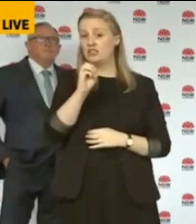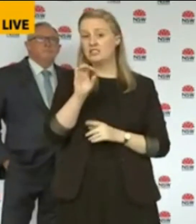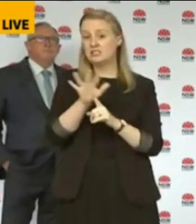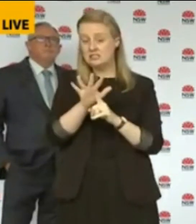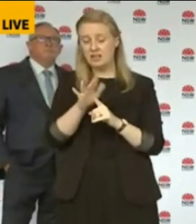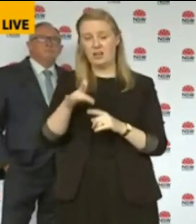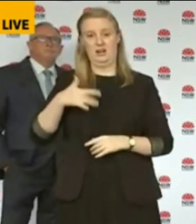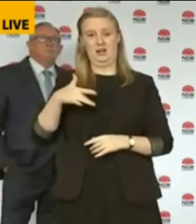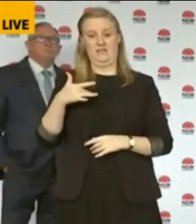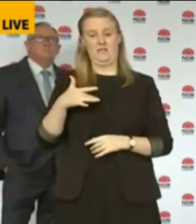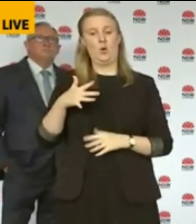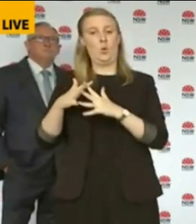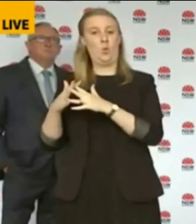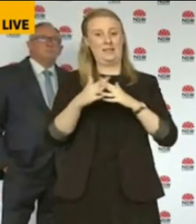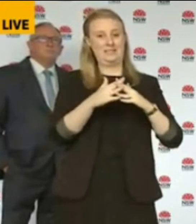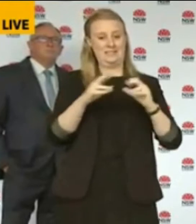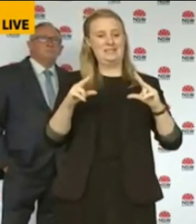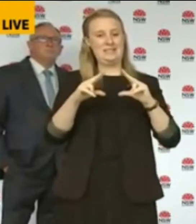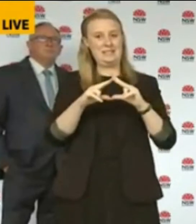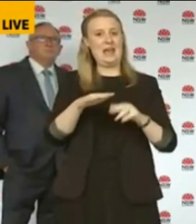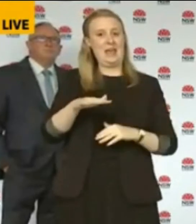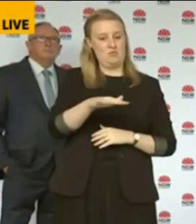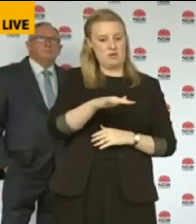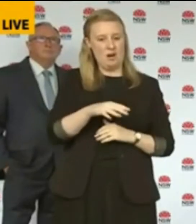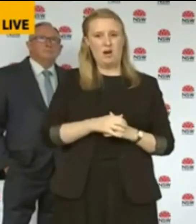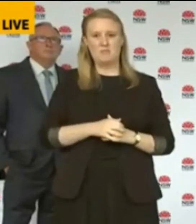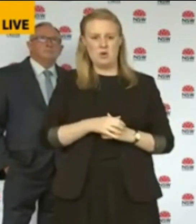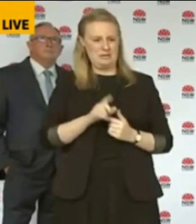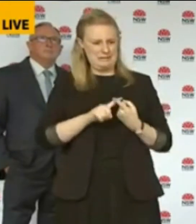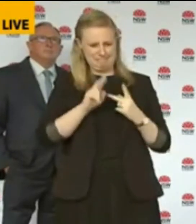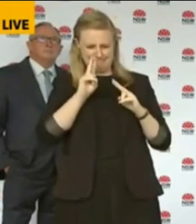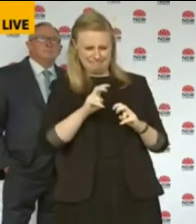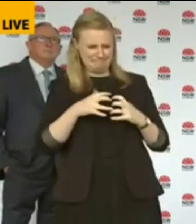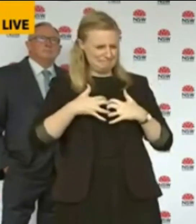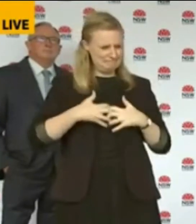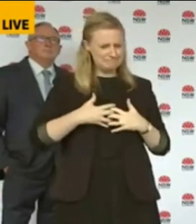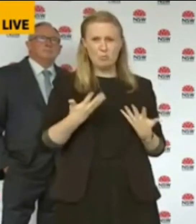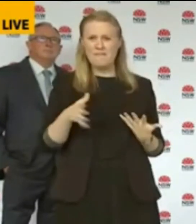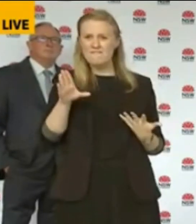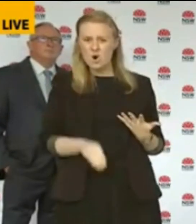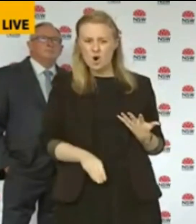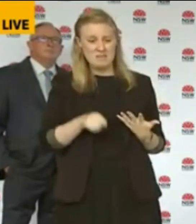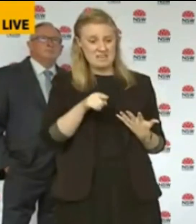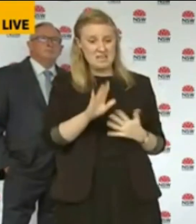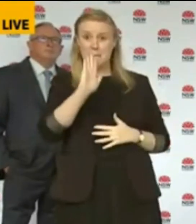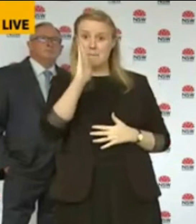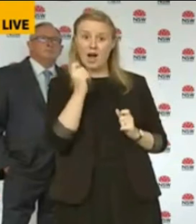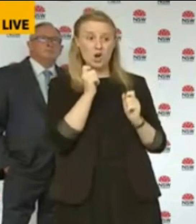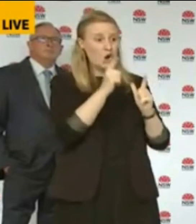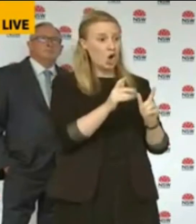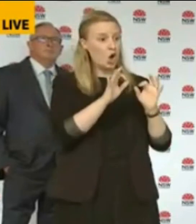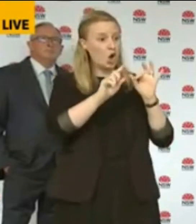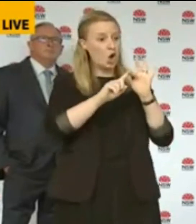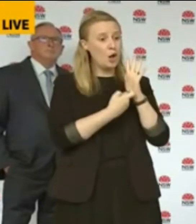and it's under investigation. He has no direct links to the Baralla BWS or the Baralla cluster, and so we